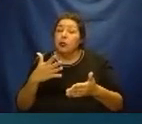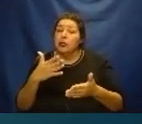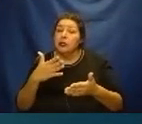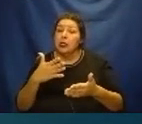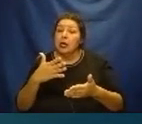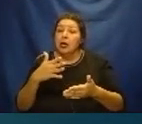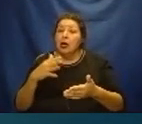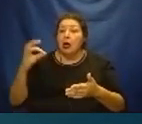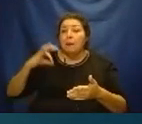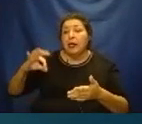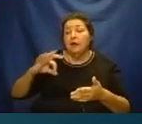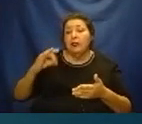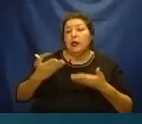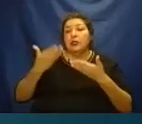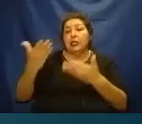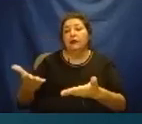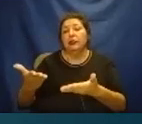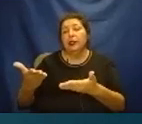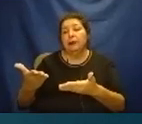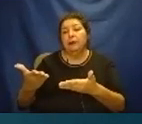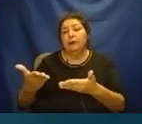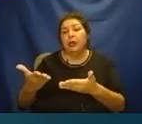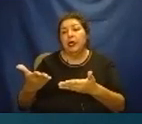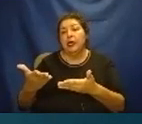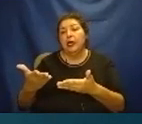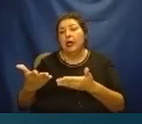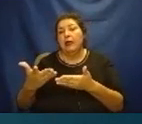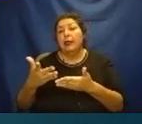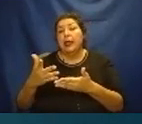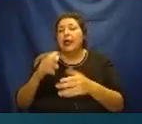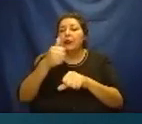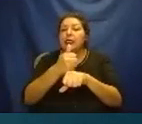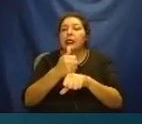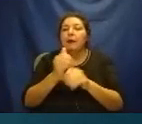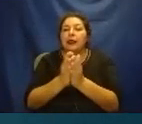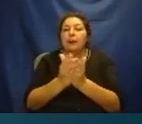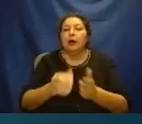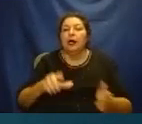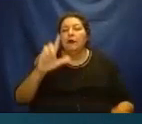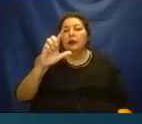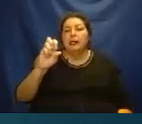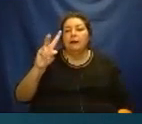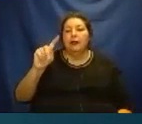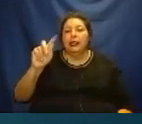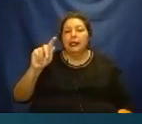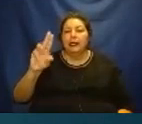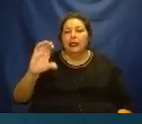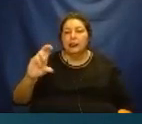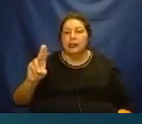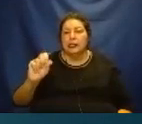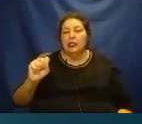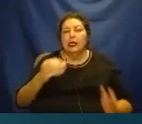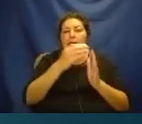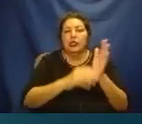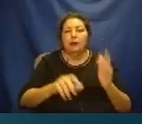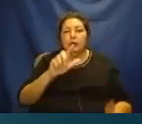privilege that was granted them in the book of Leviticus, chapter 23 and verse 22, and again